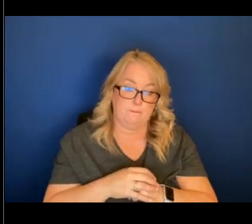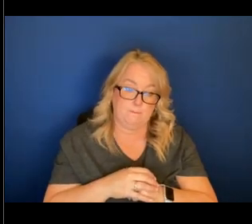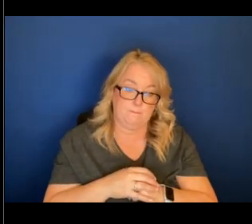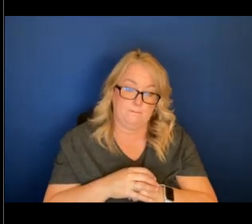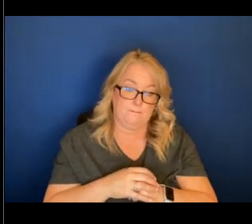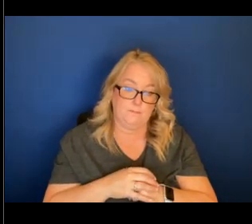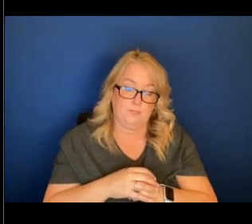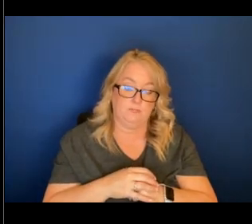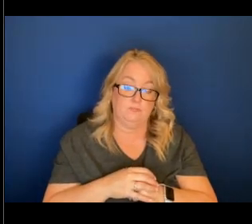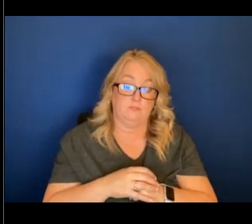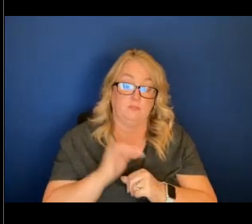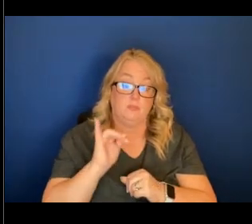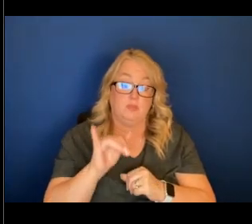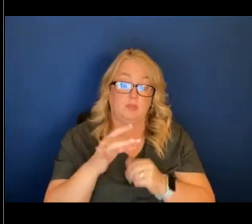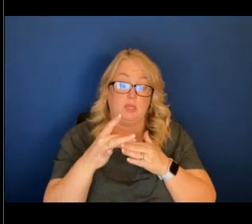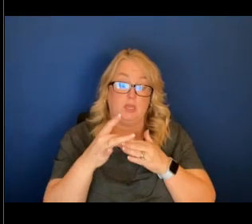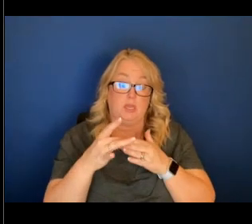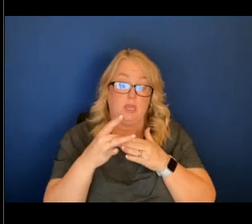The